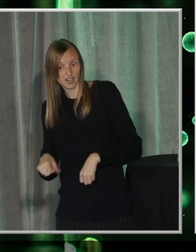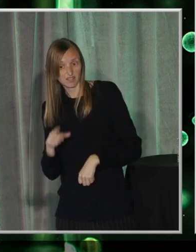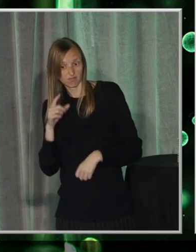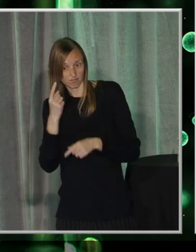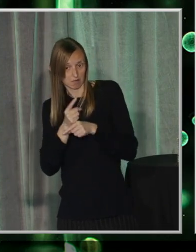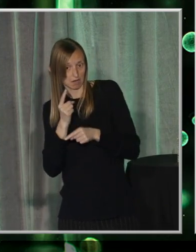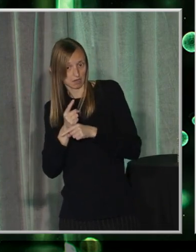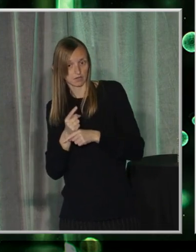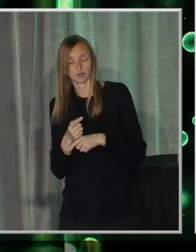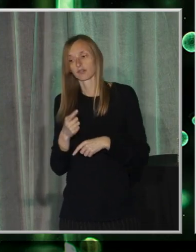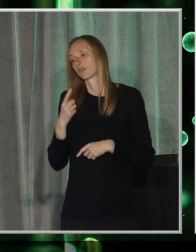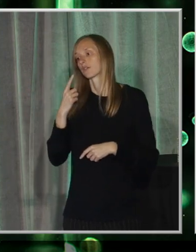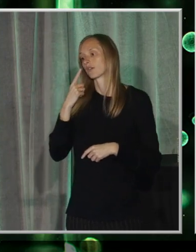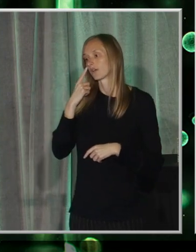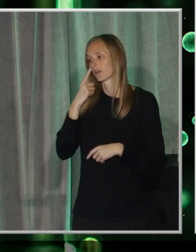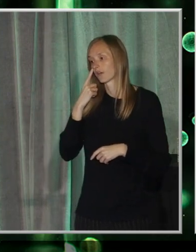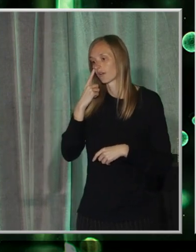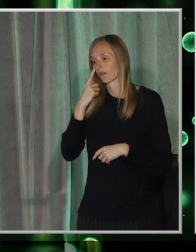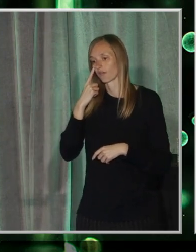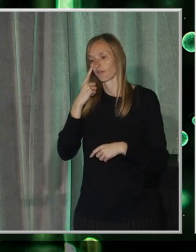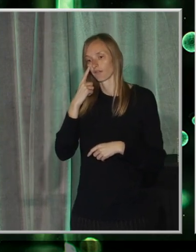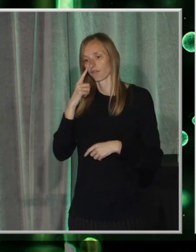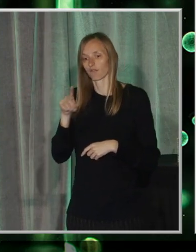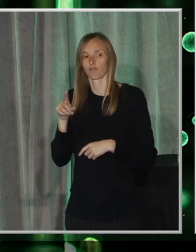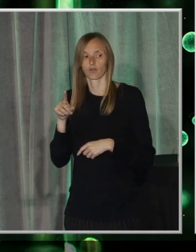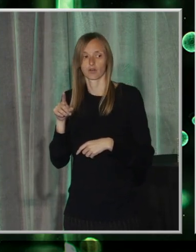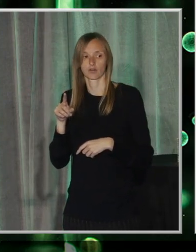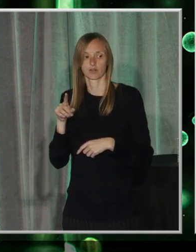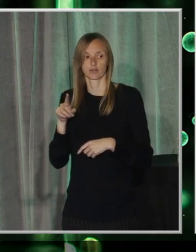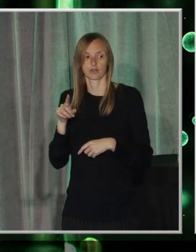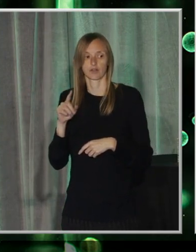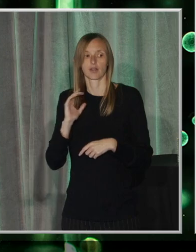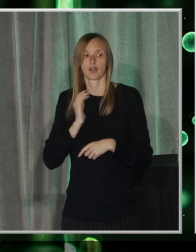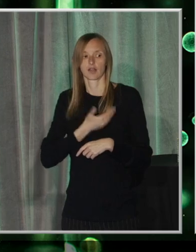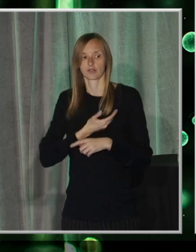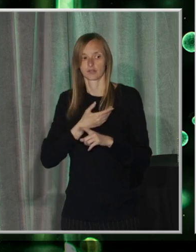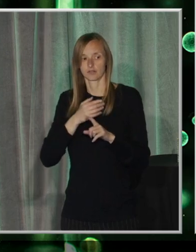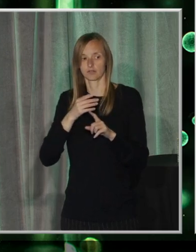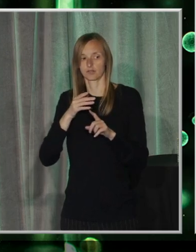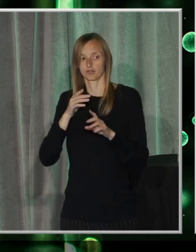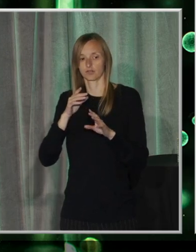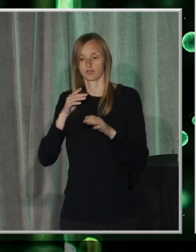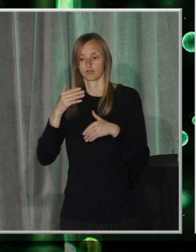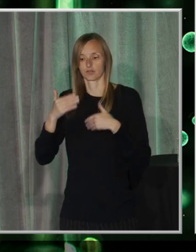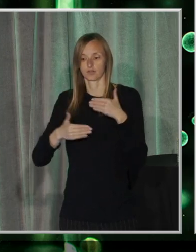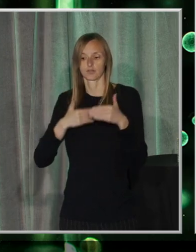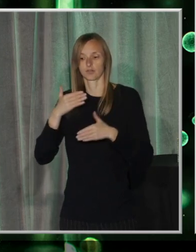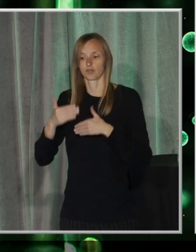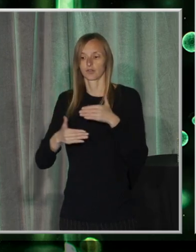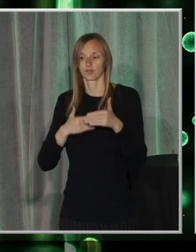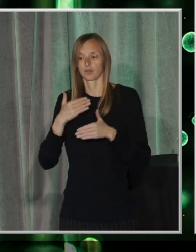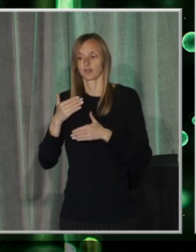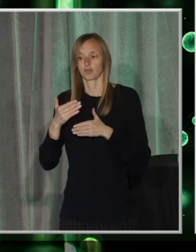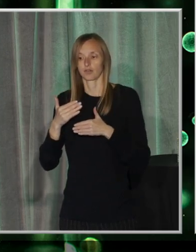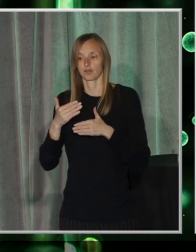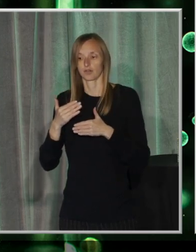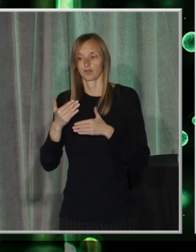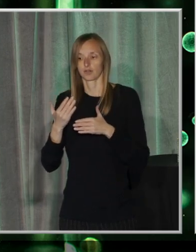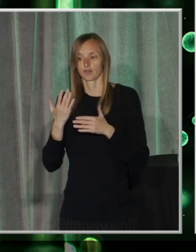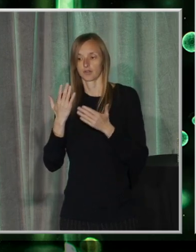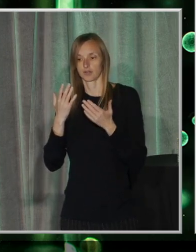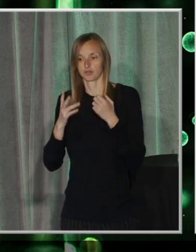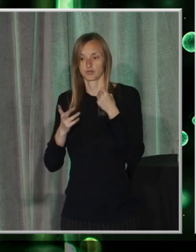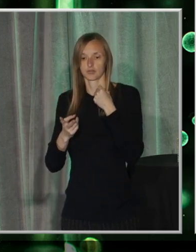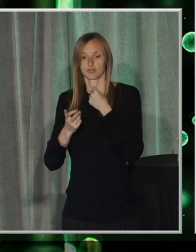for our facilities that we'll be making, this has ability to keep over 30 tons